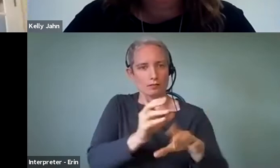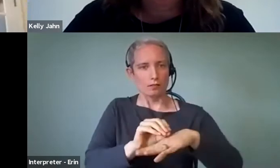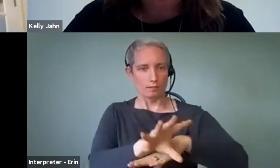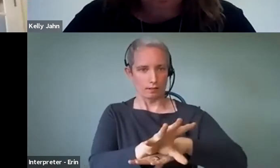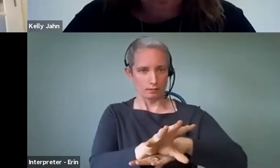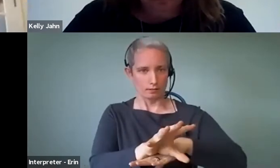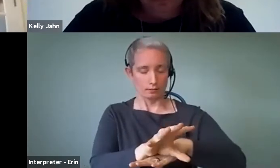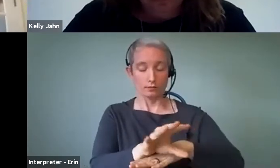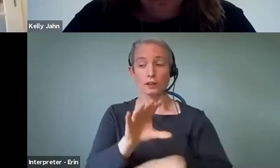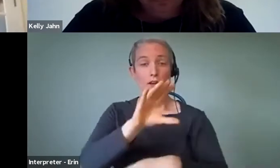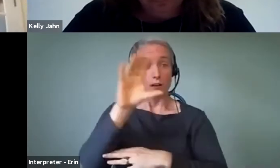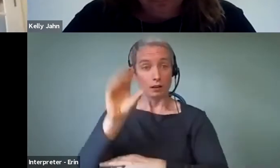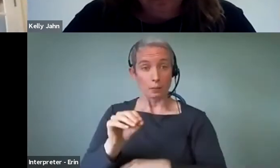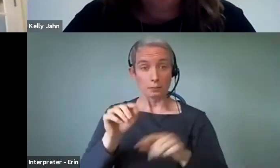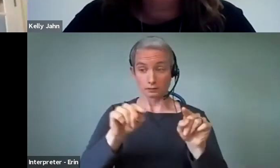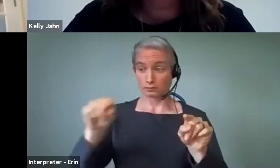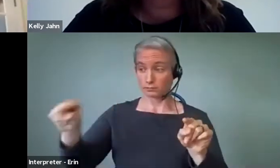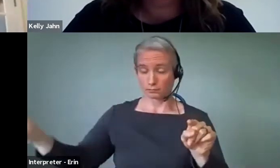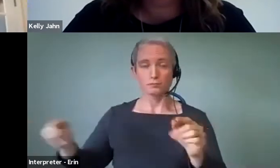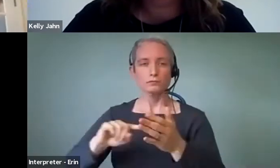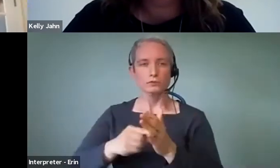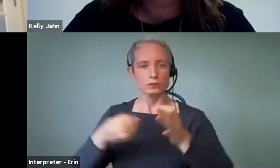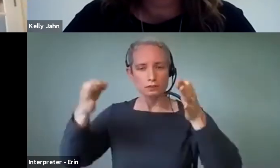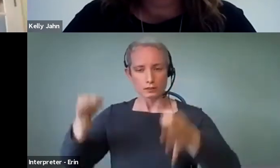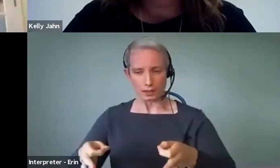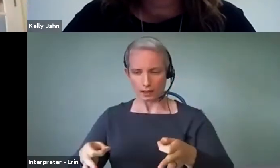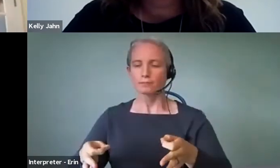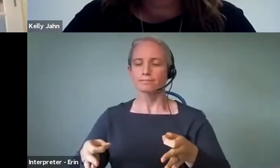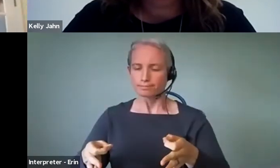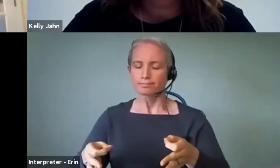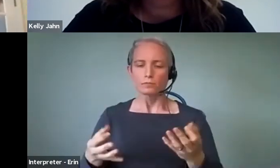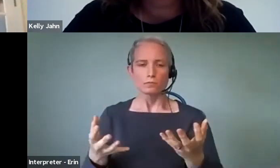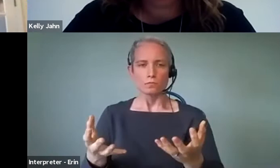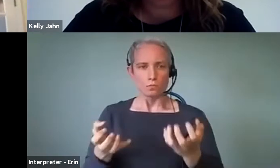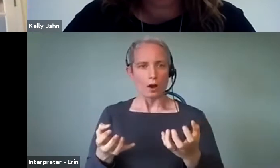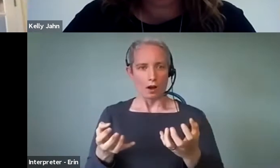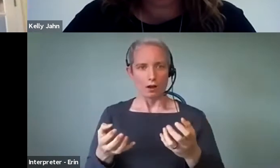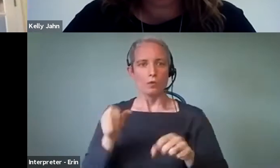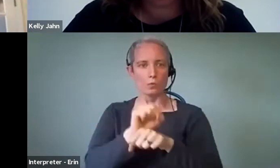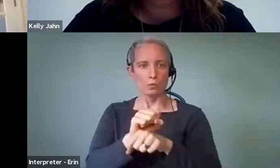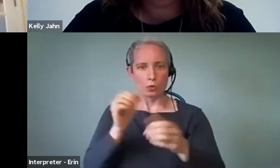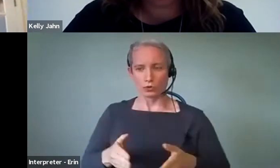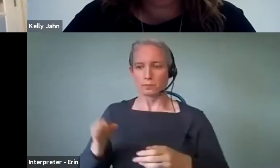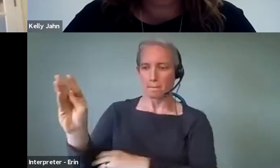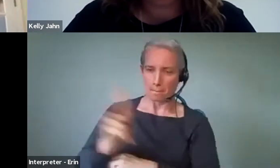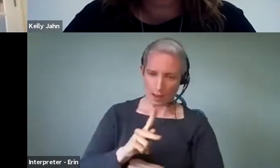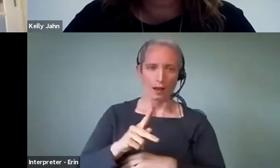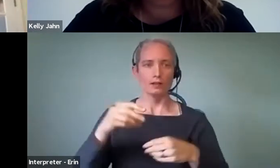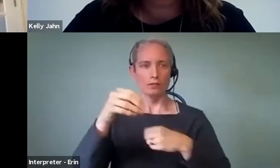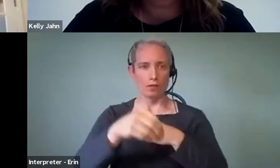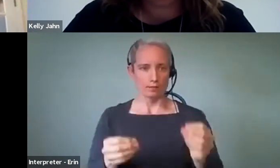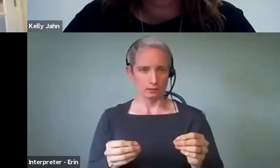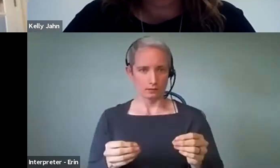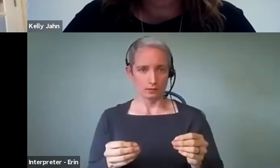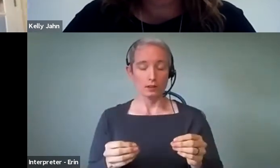starting to dictate that we want workers back in the office. But if our employees walk into the